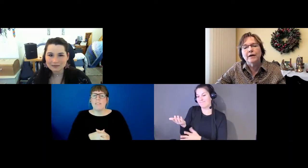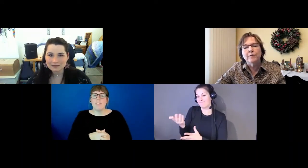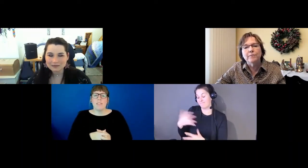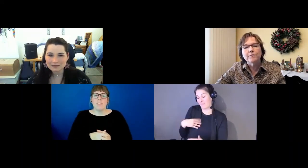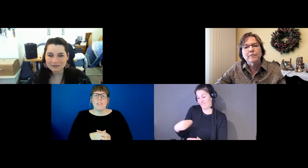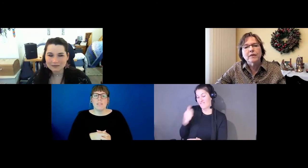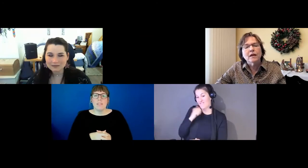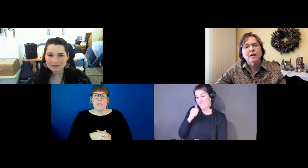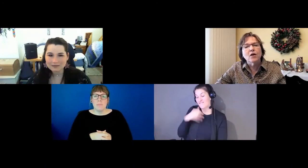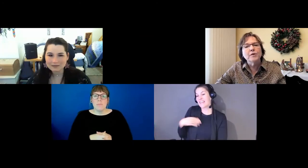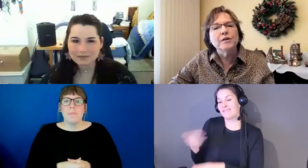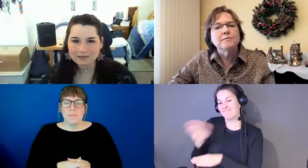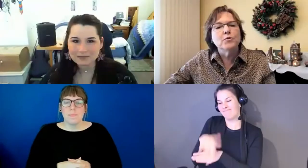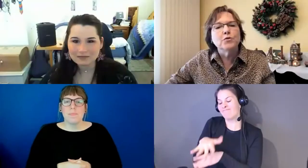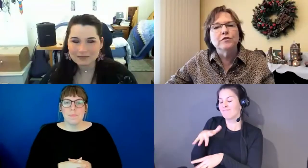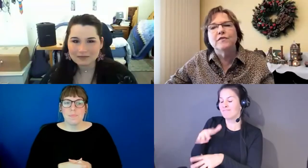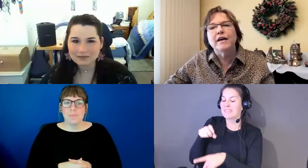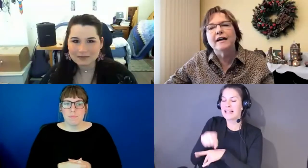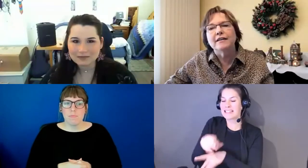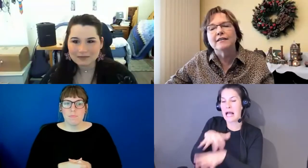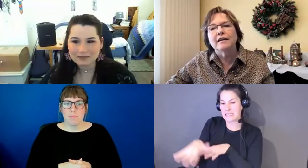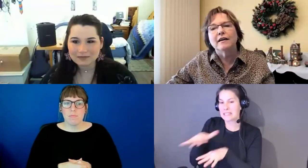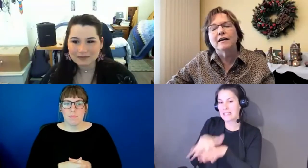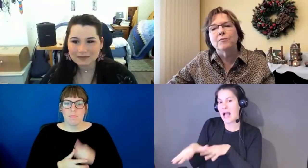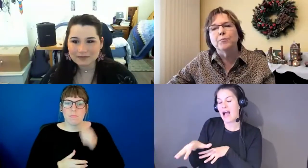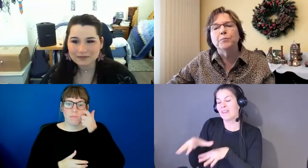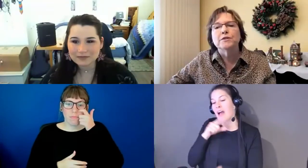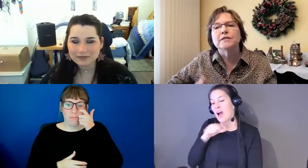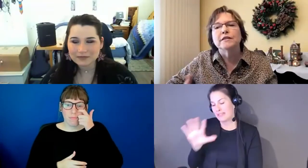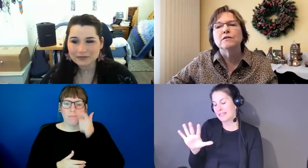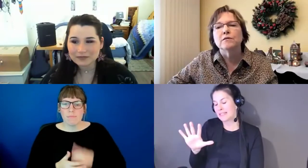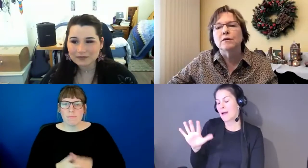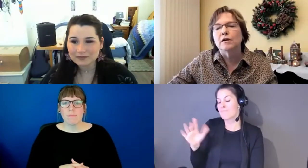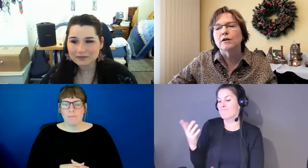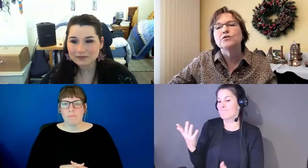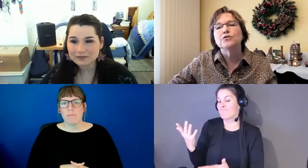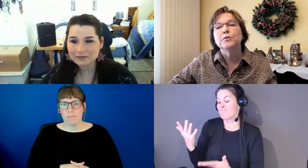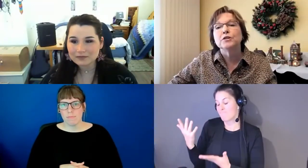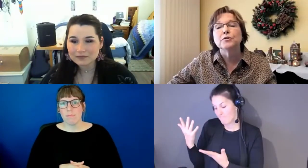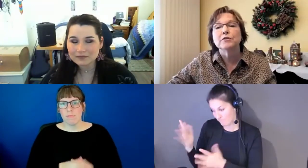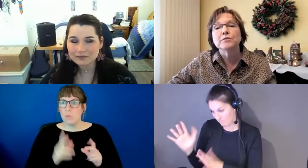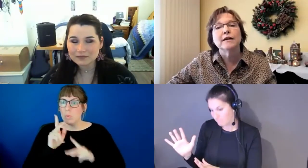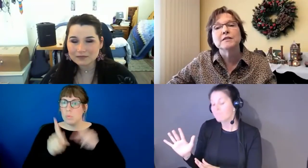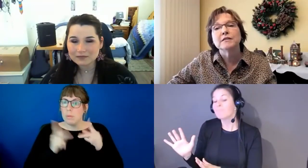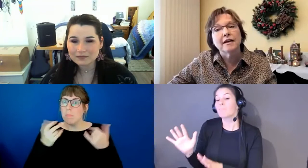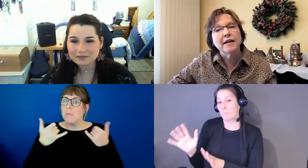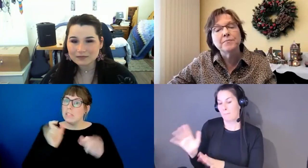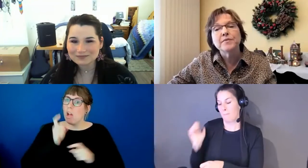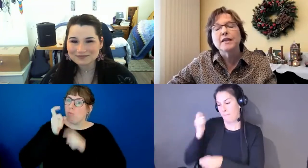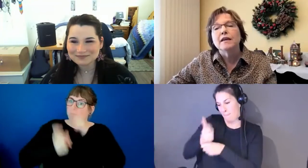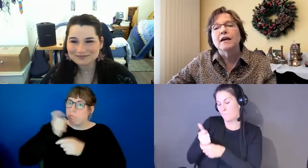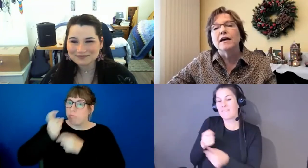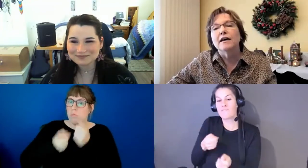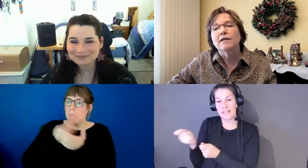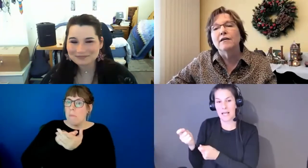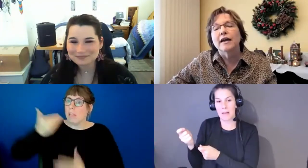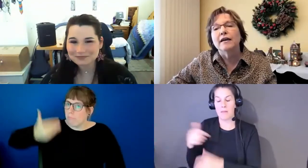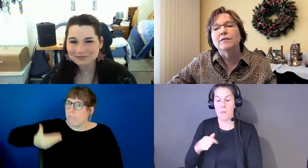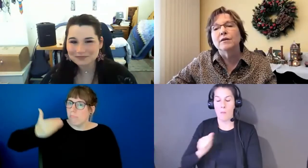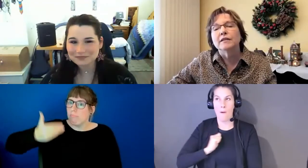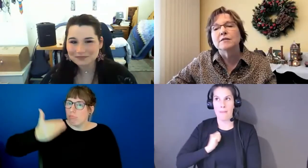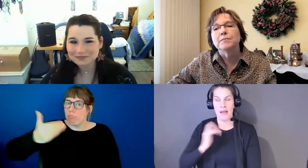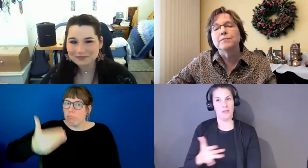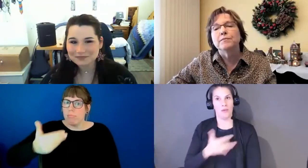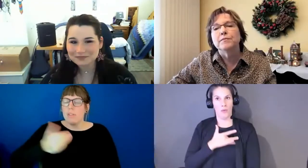am always moved that people still contribute to it from time to time.